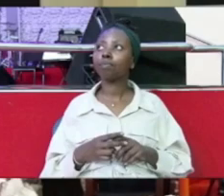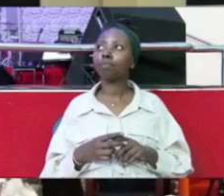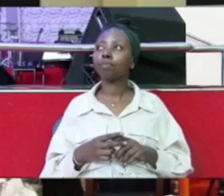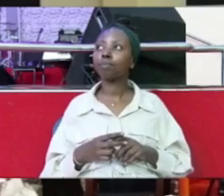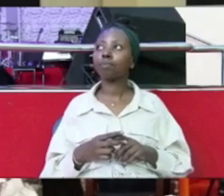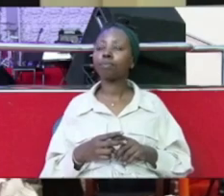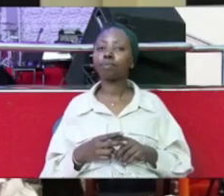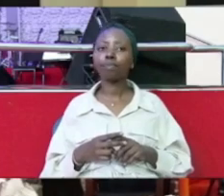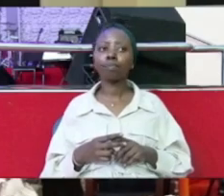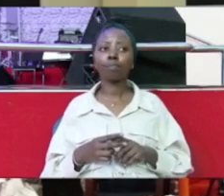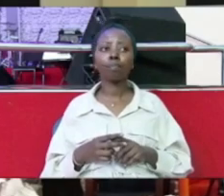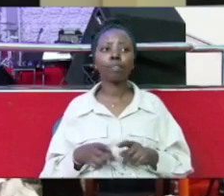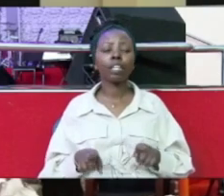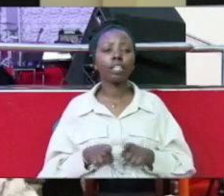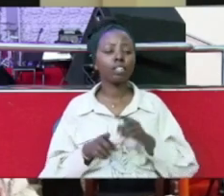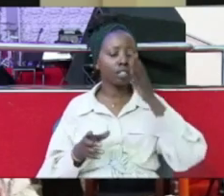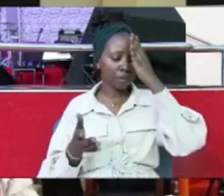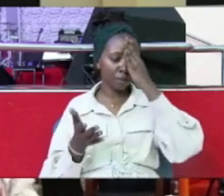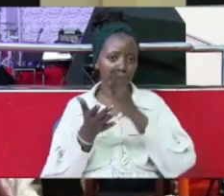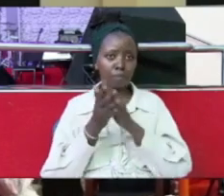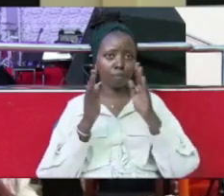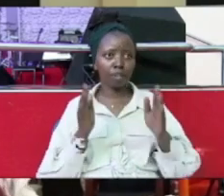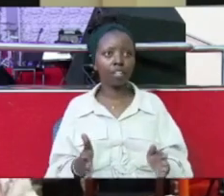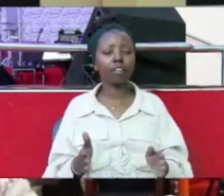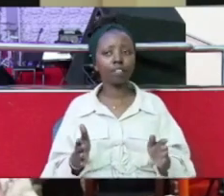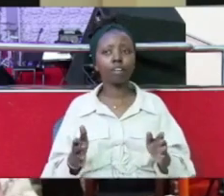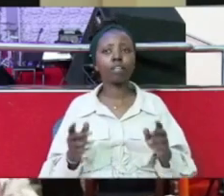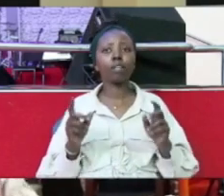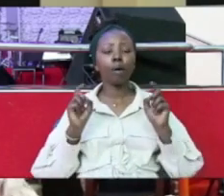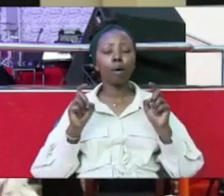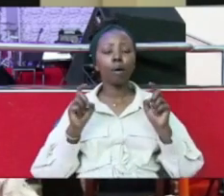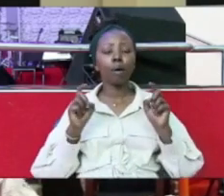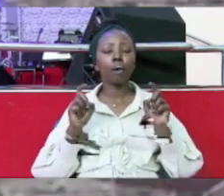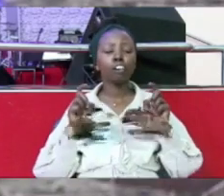as believers, you are supposed to have what is communion, and that is the fellowship.